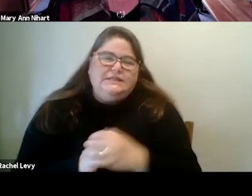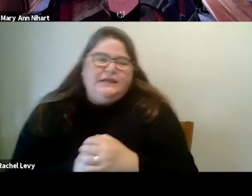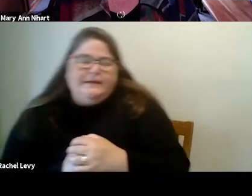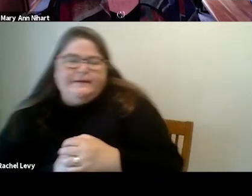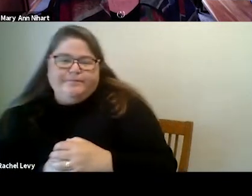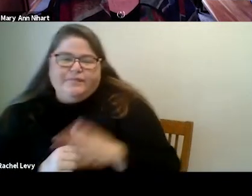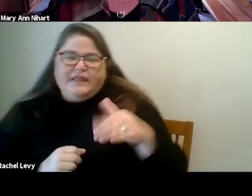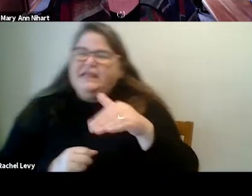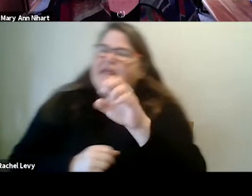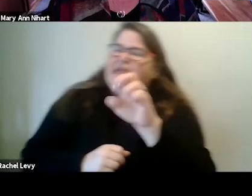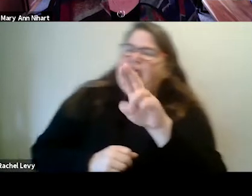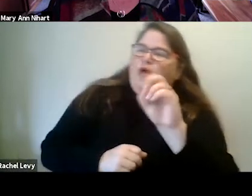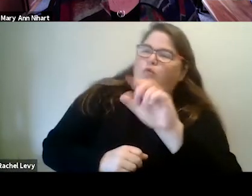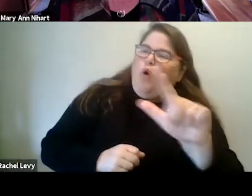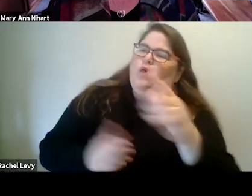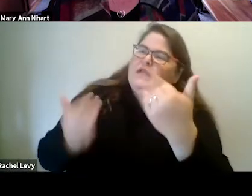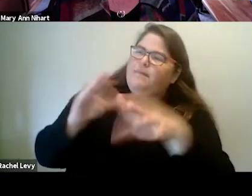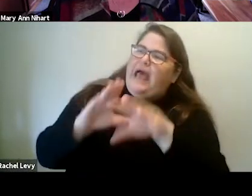Harold. You need to come out.